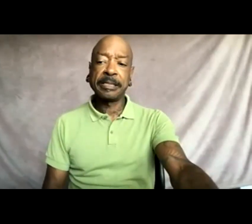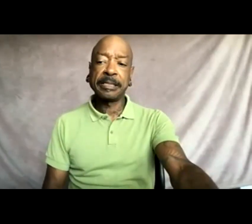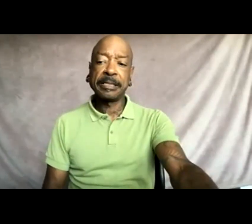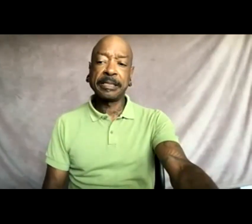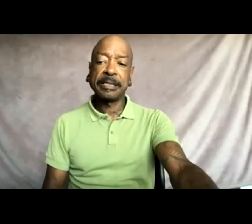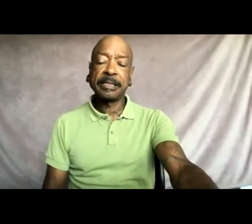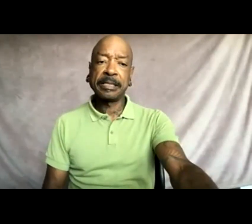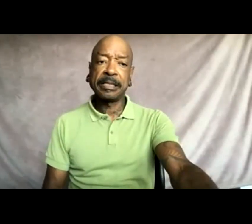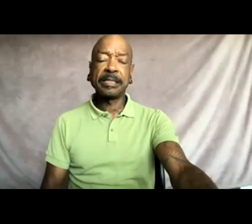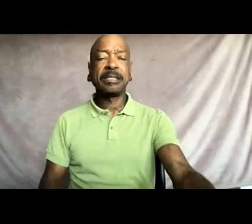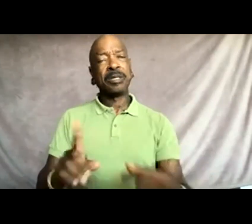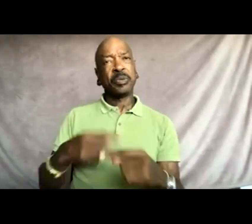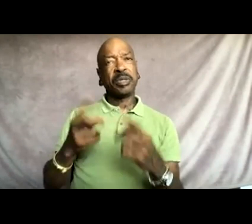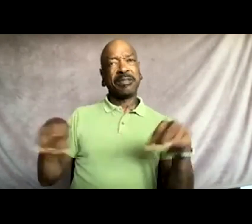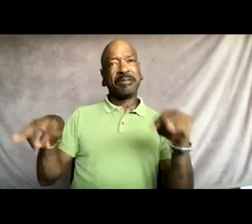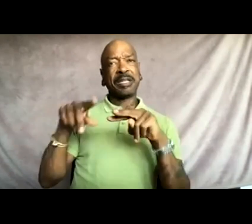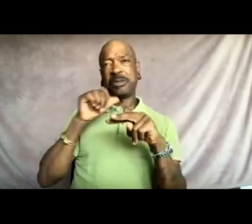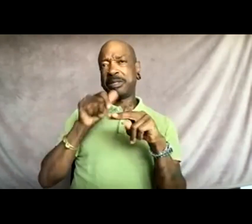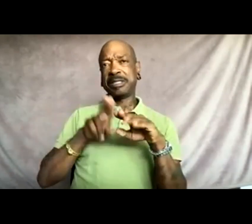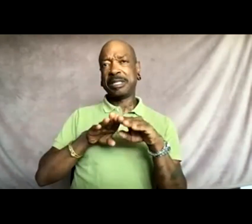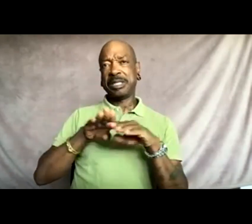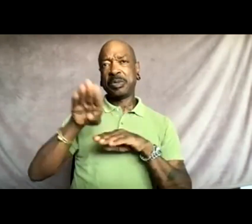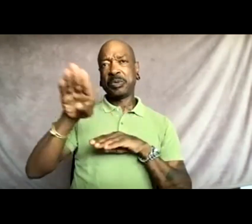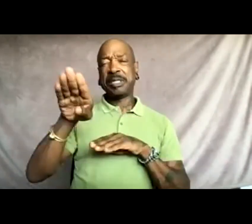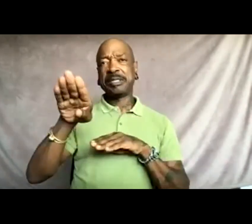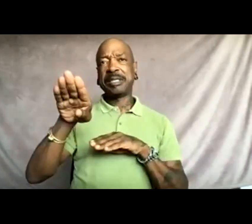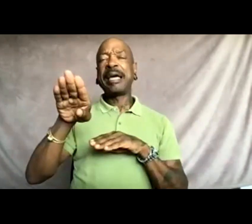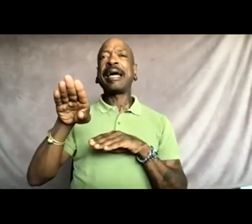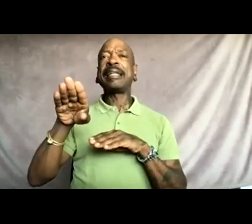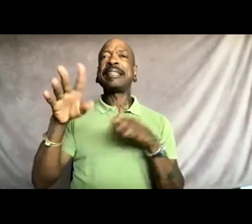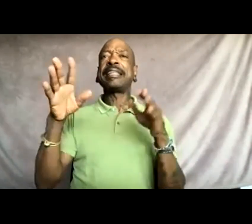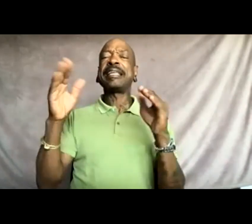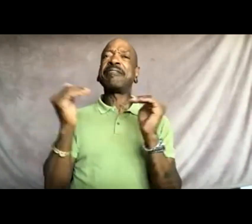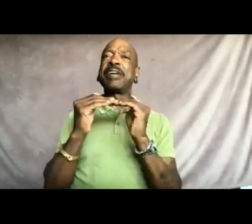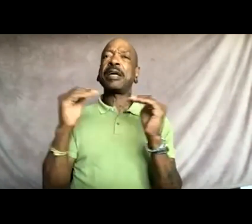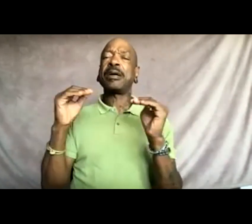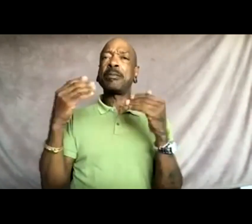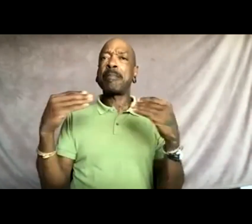When the value does not increase at the fair market value rate.